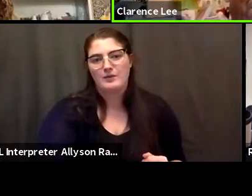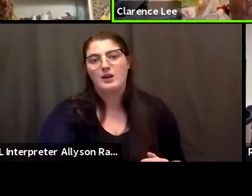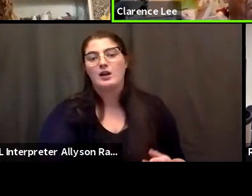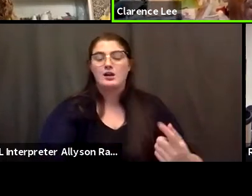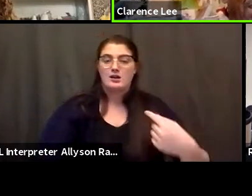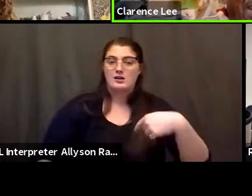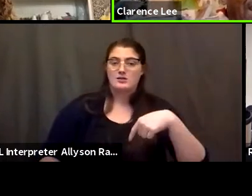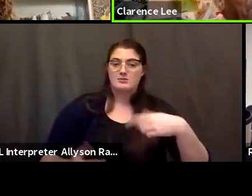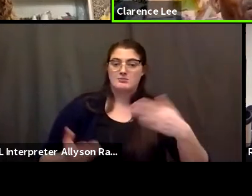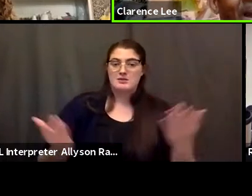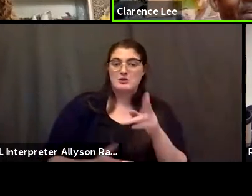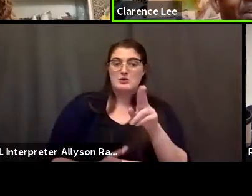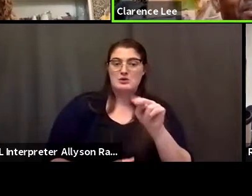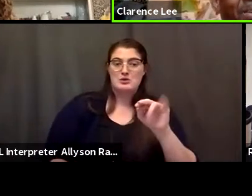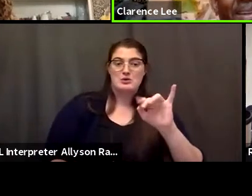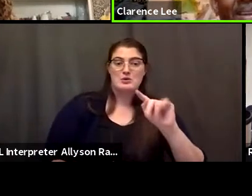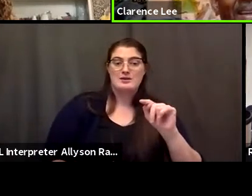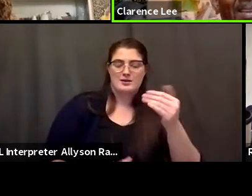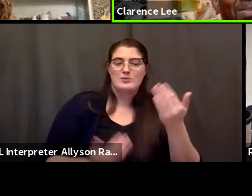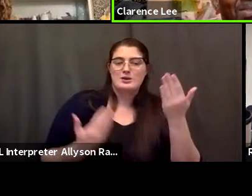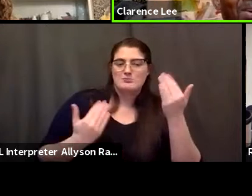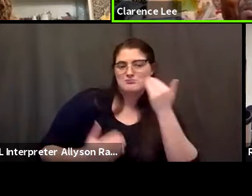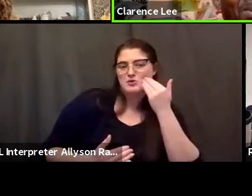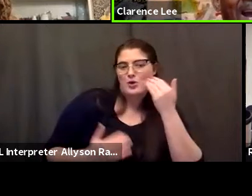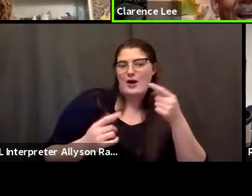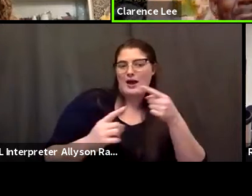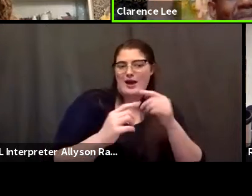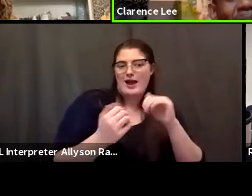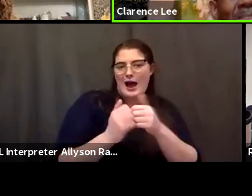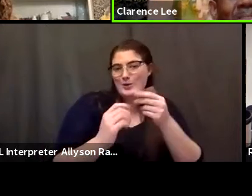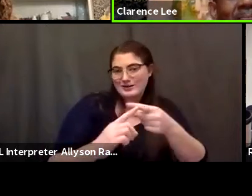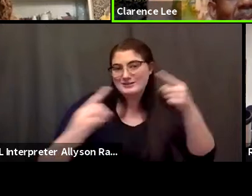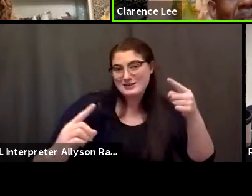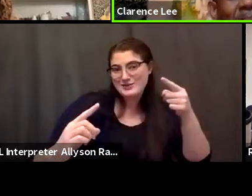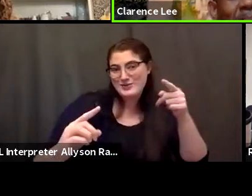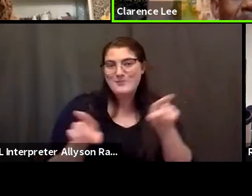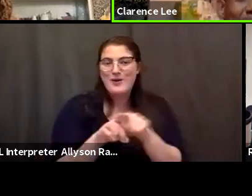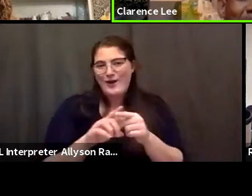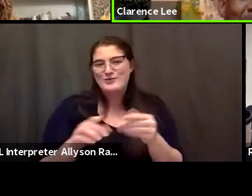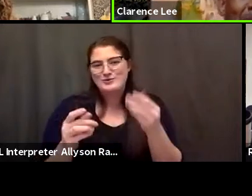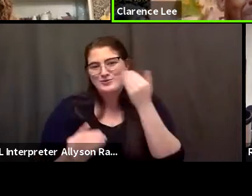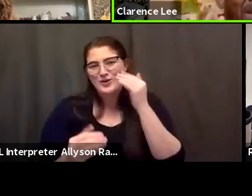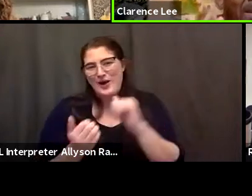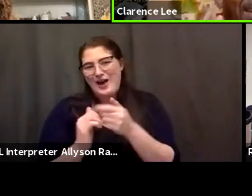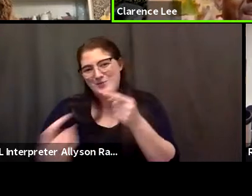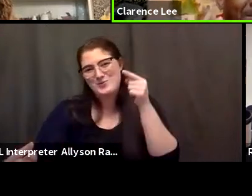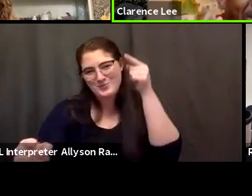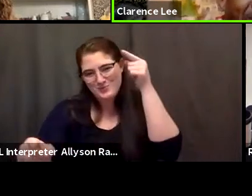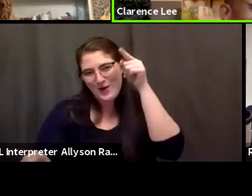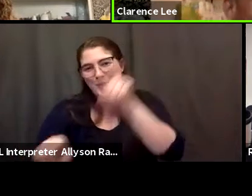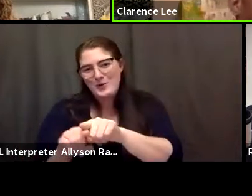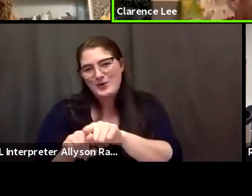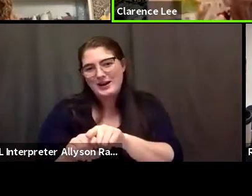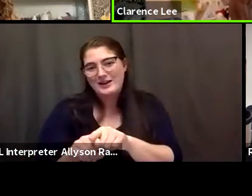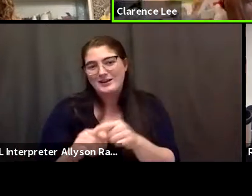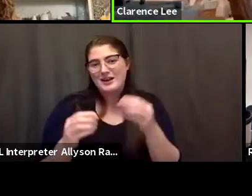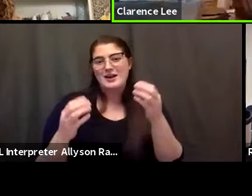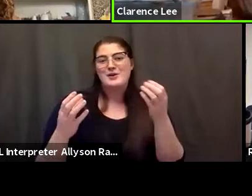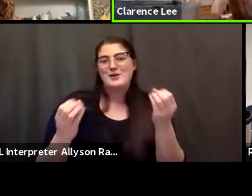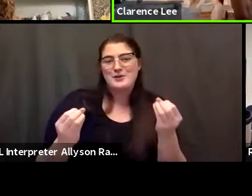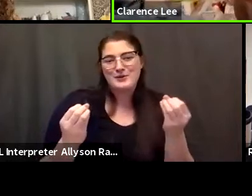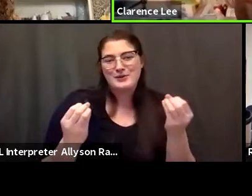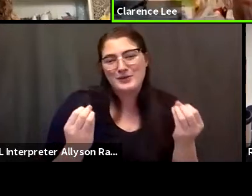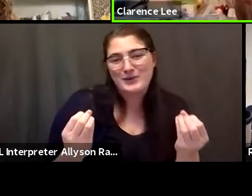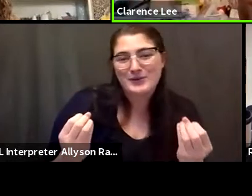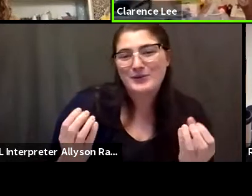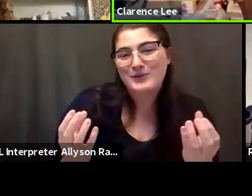how to disagree, and we know how to agree. So I've sort of taken away from the commissioner who's going to be here next month,